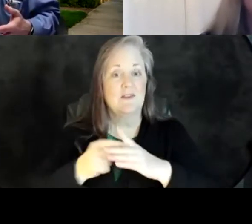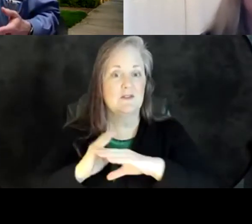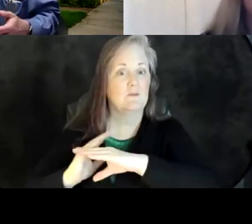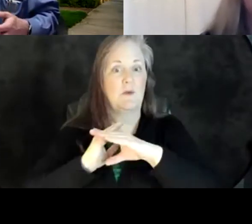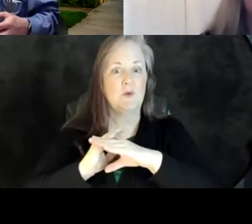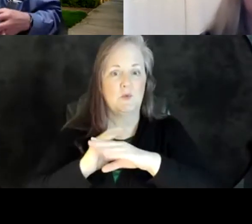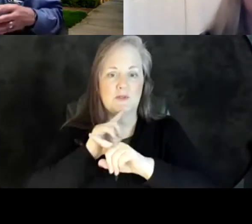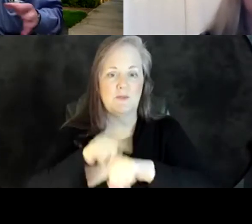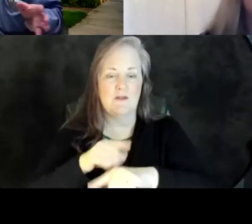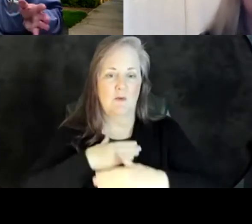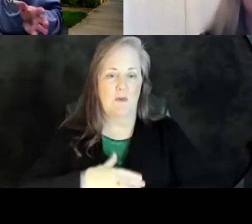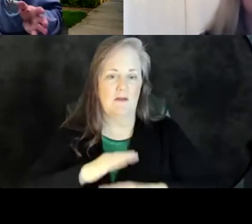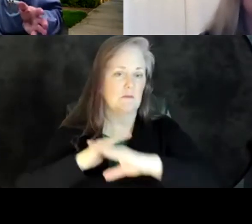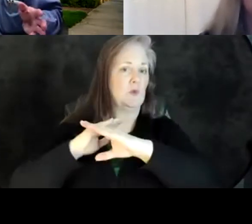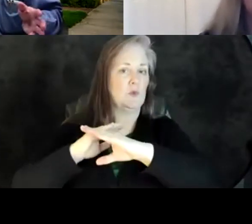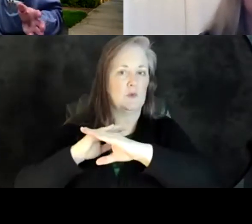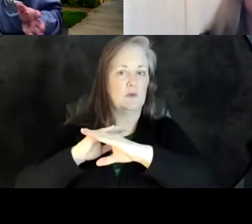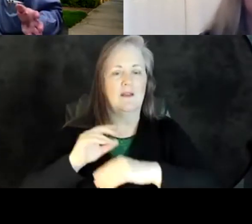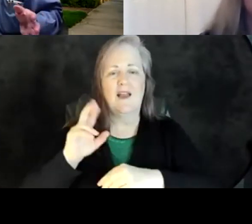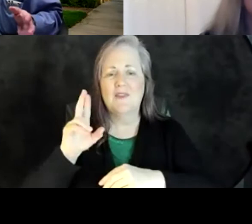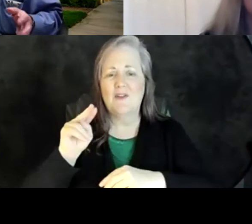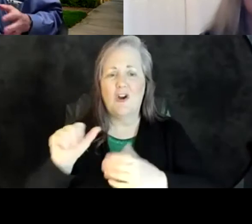response, and the RNA is destroyed.